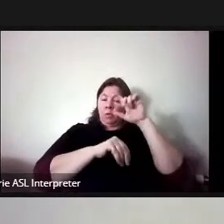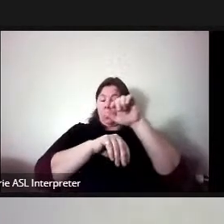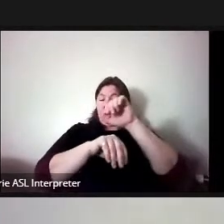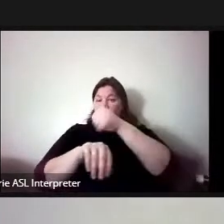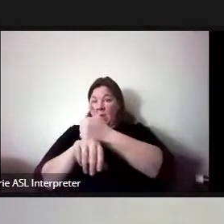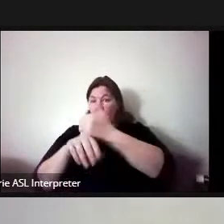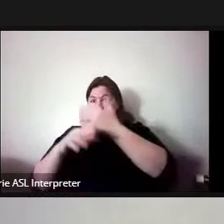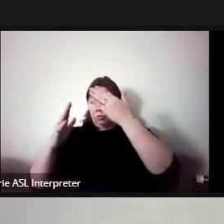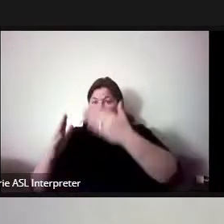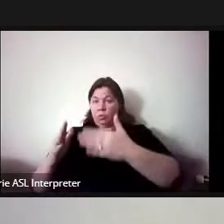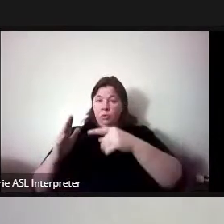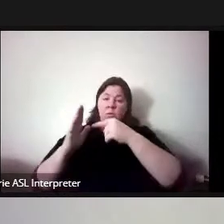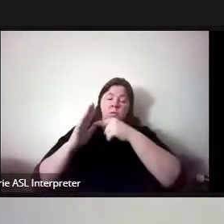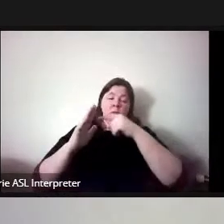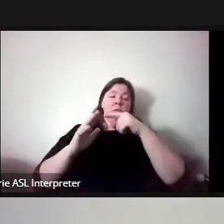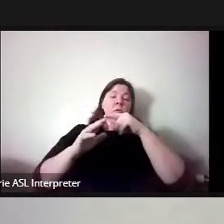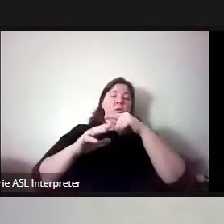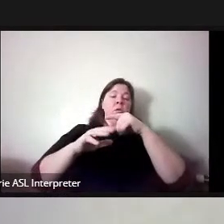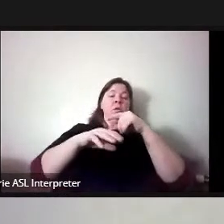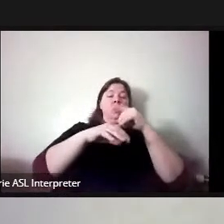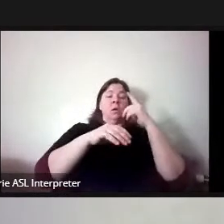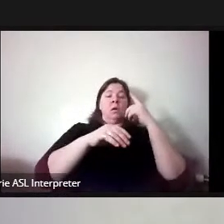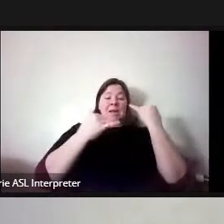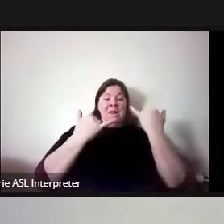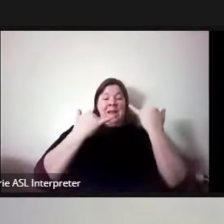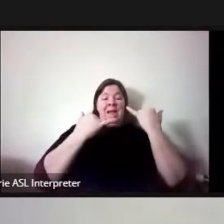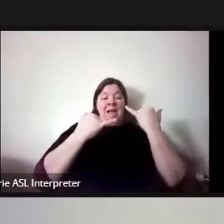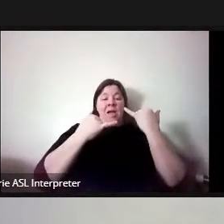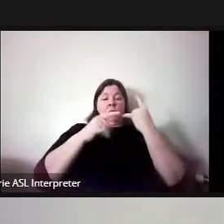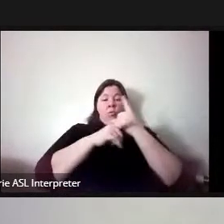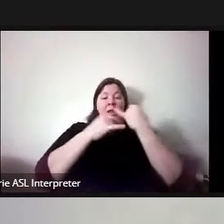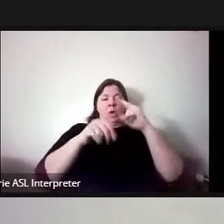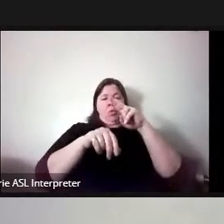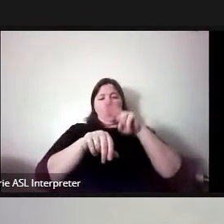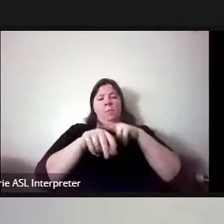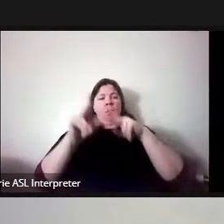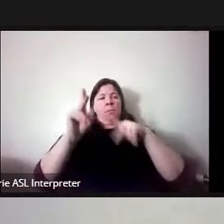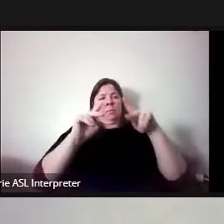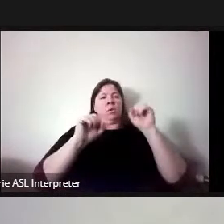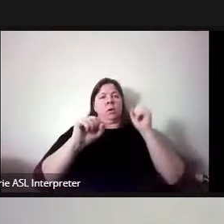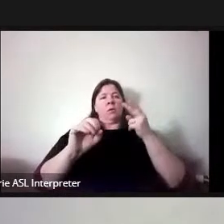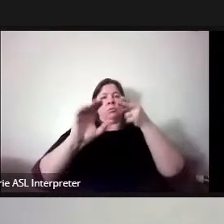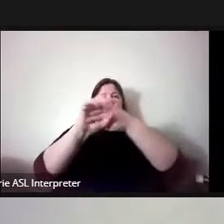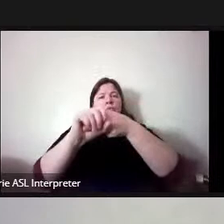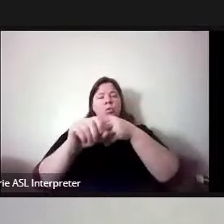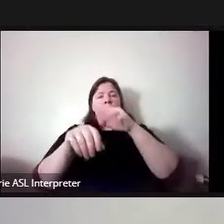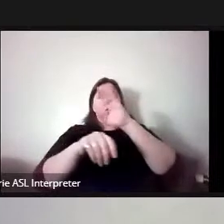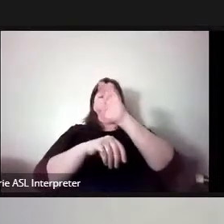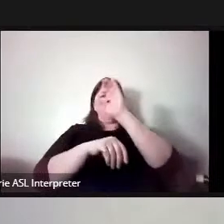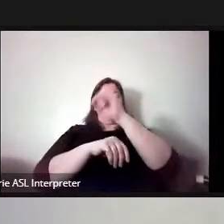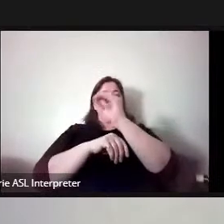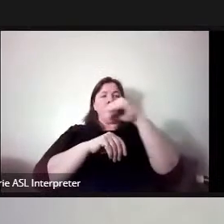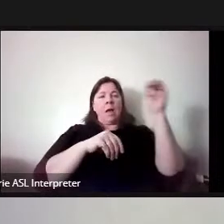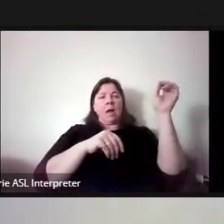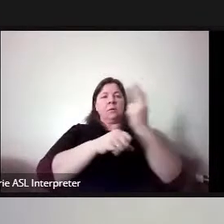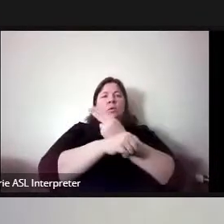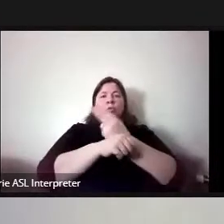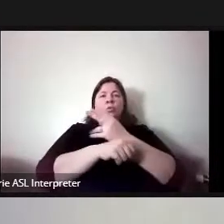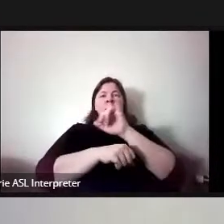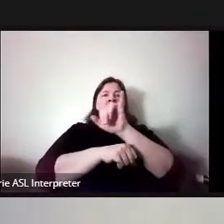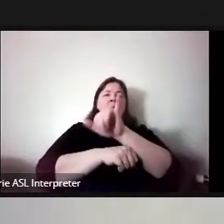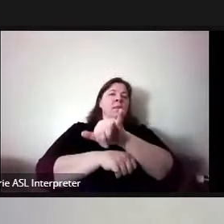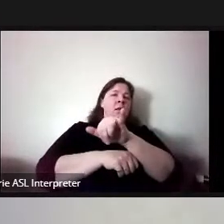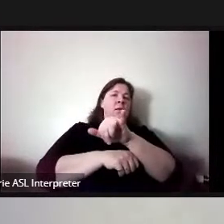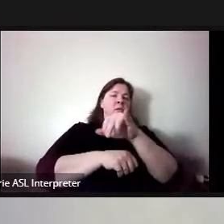or affiliates or sellers, normal people, they can also come to Onpassive and use this